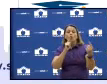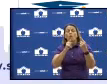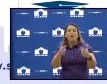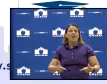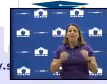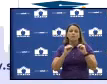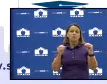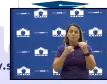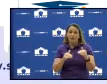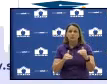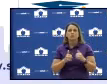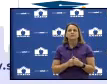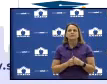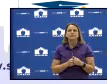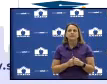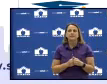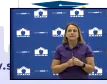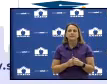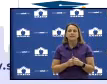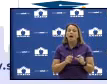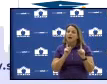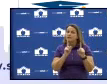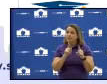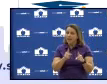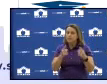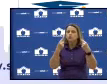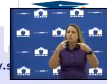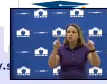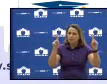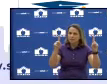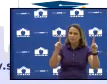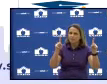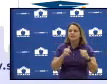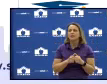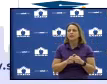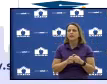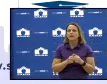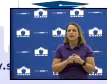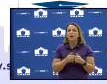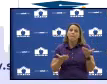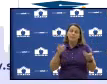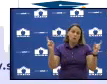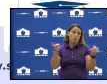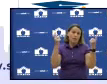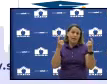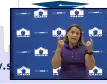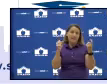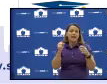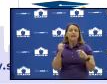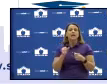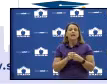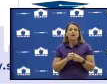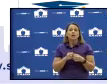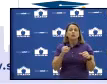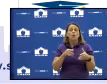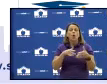that. And we want them to attend, to achieve, and the possibility of winning. So if